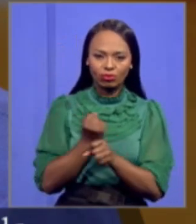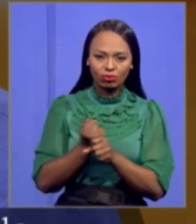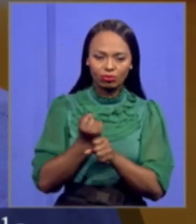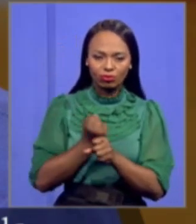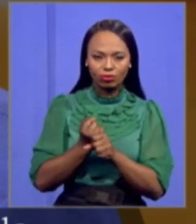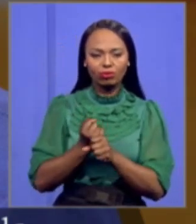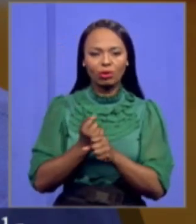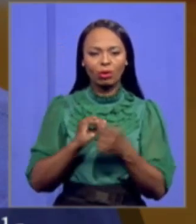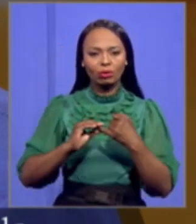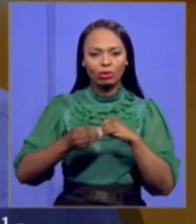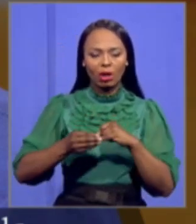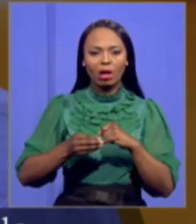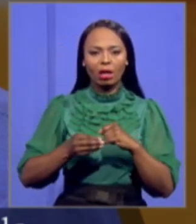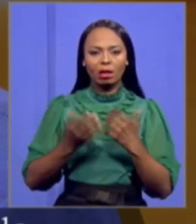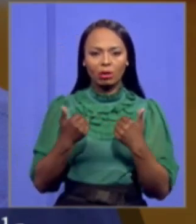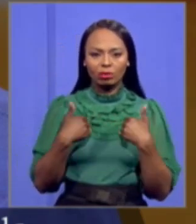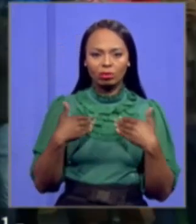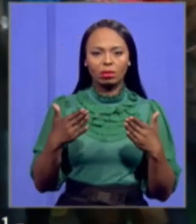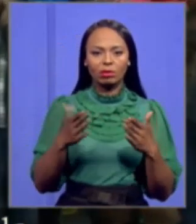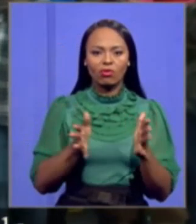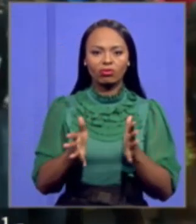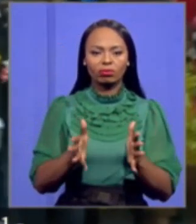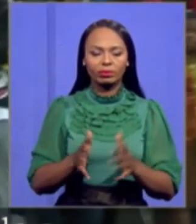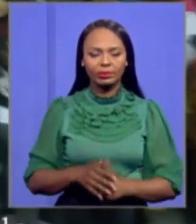for the kick and rush football of Rwanda.